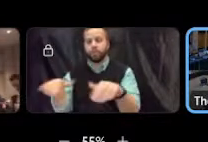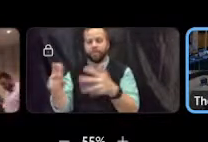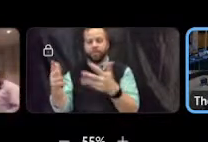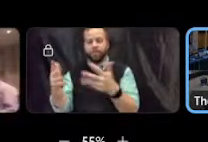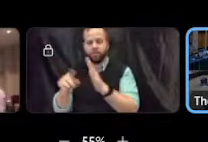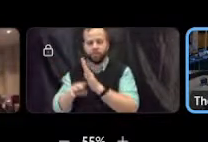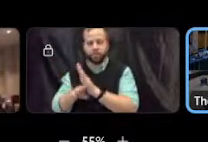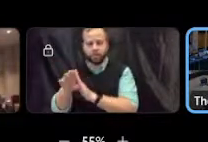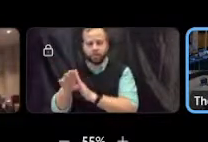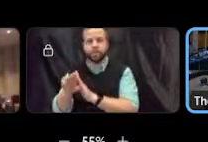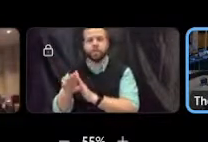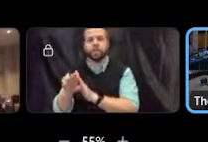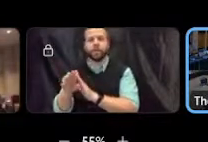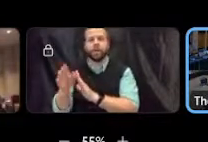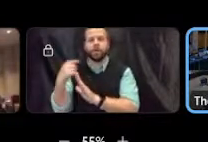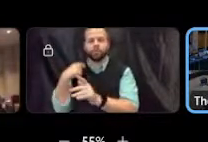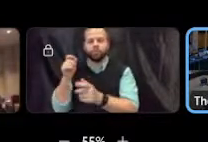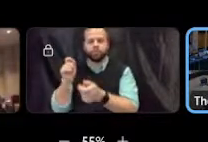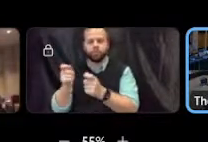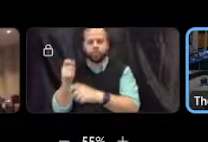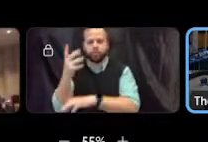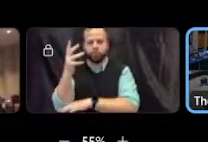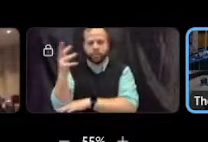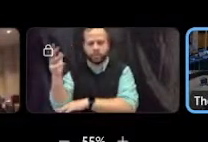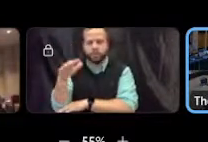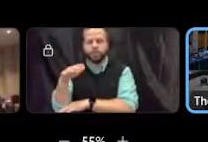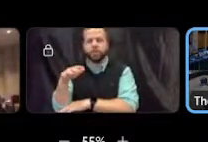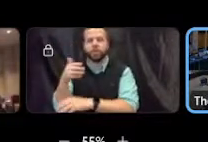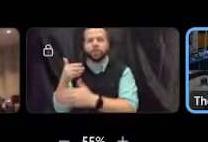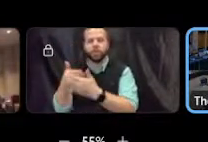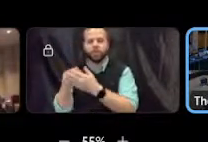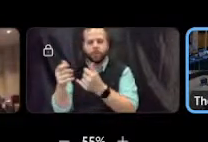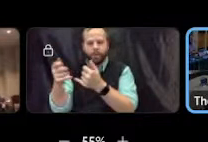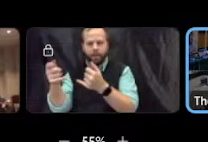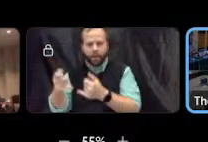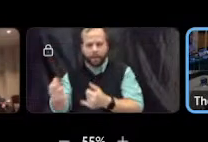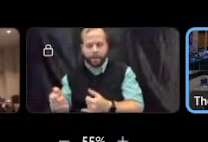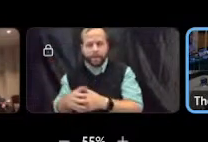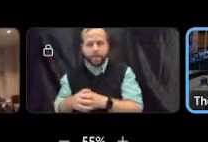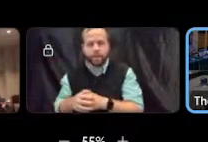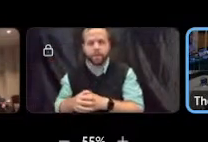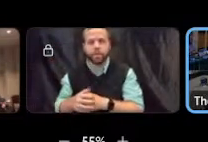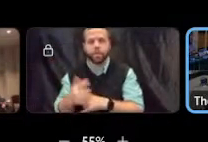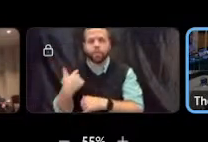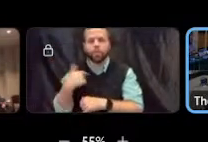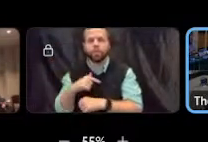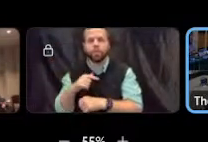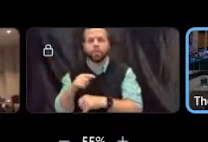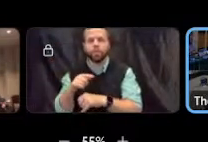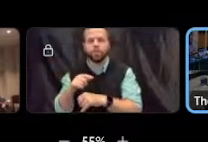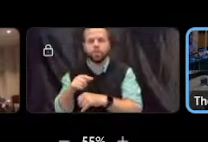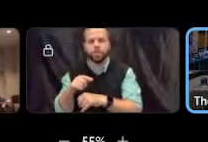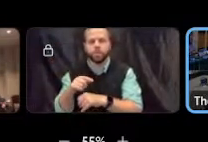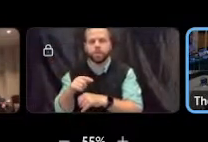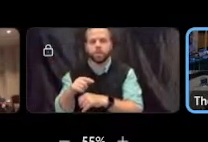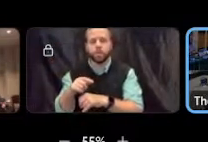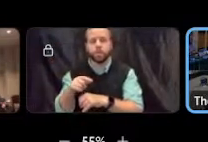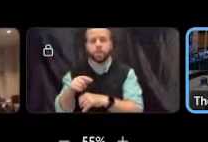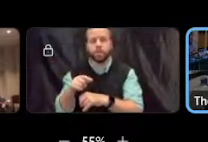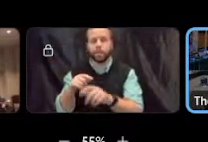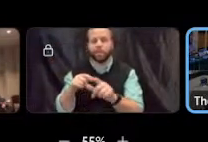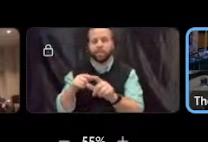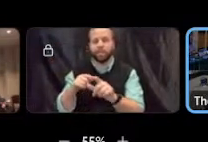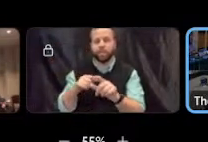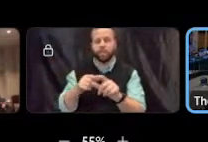mature trees along the property lines. Properties to the north and east contain R2 zoning and uses. The abutting property to the west is